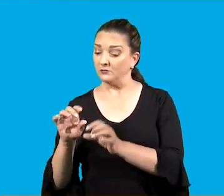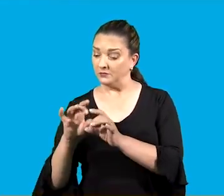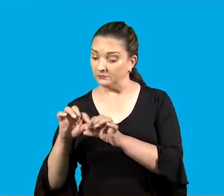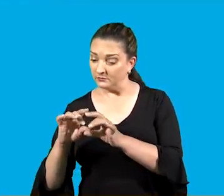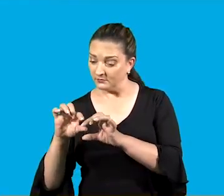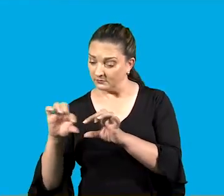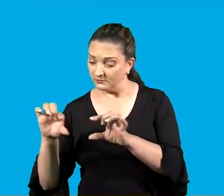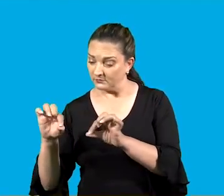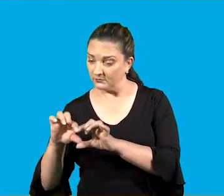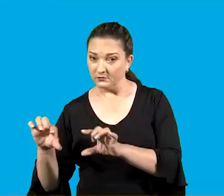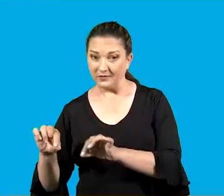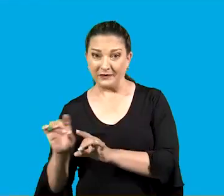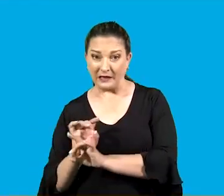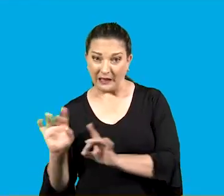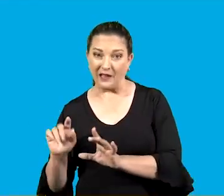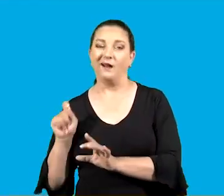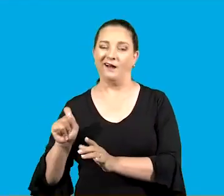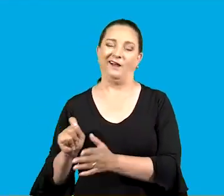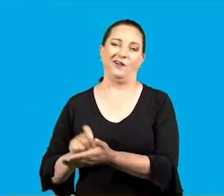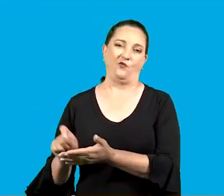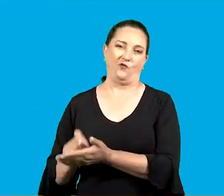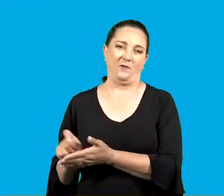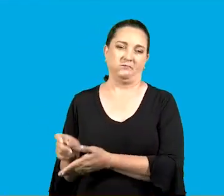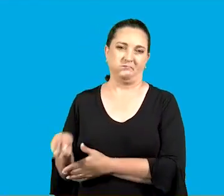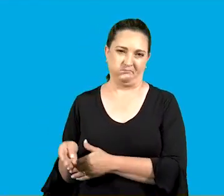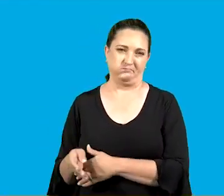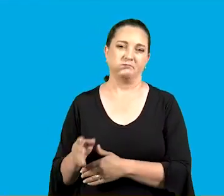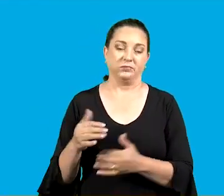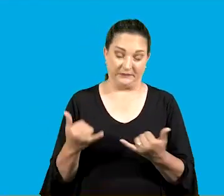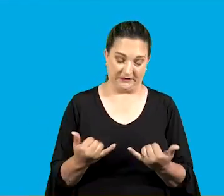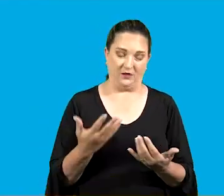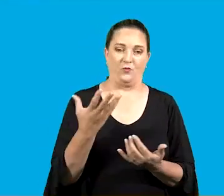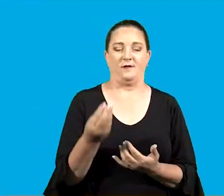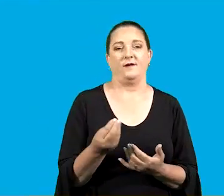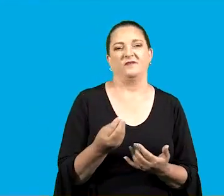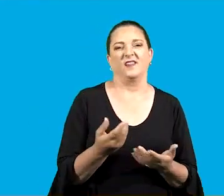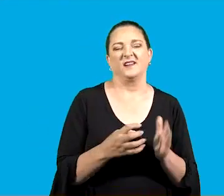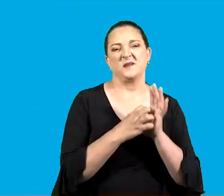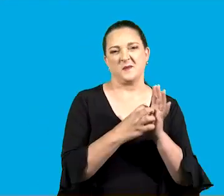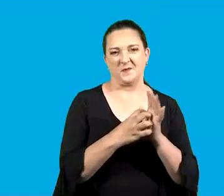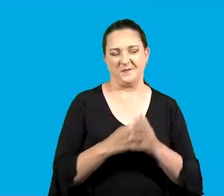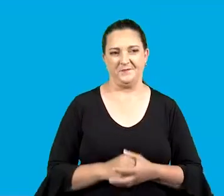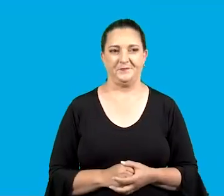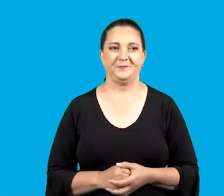not shaded. Here we have an answer book and we're going to complete the debtors collection schedule.